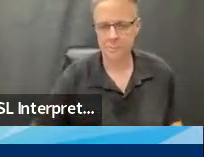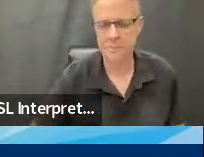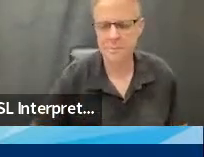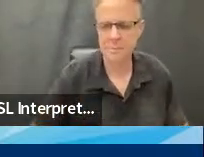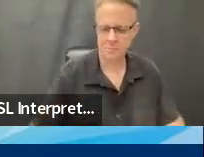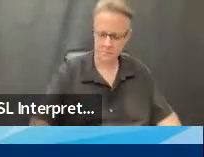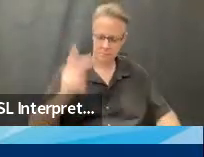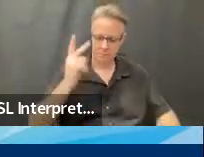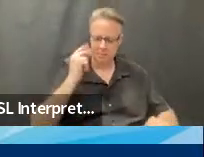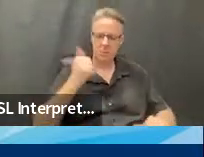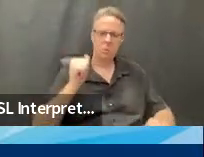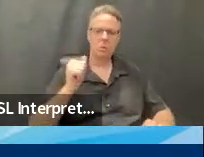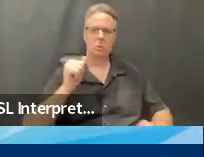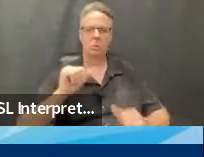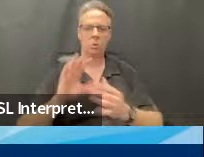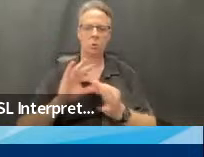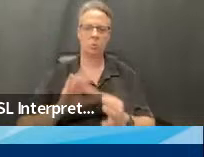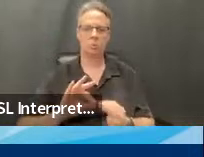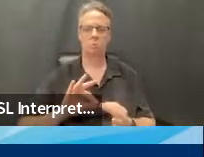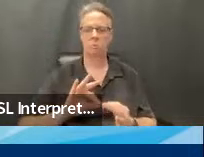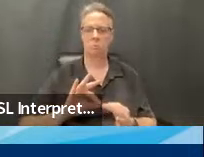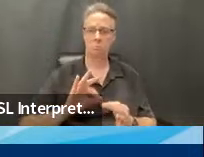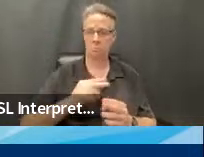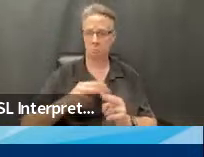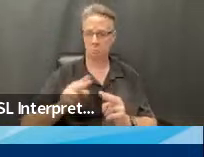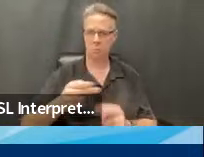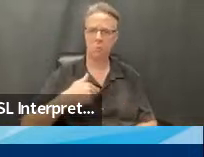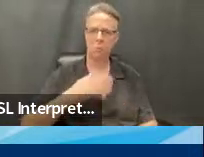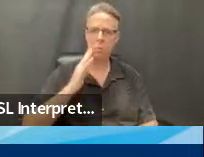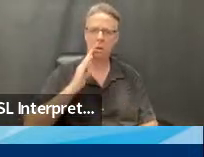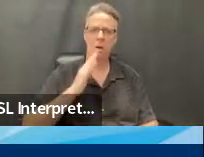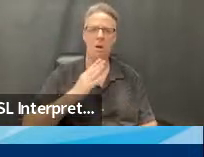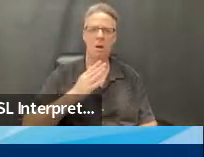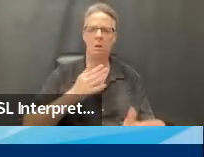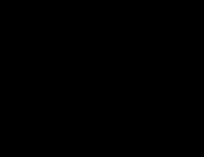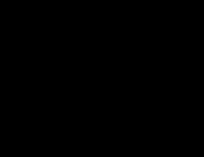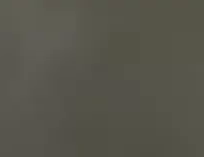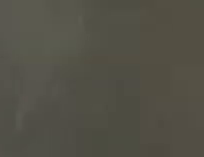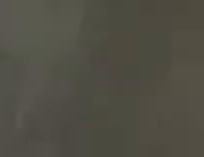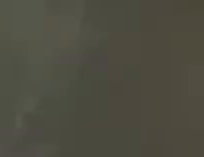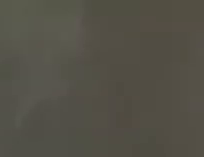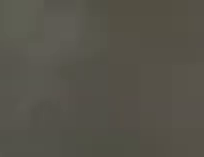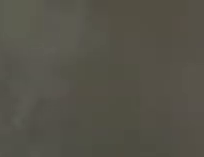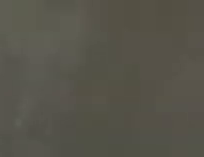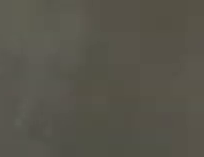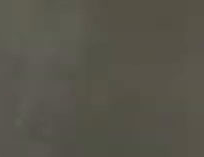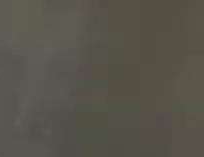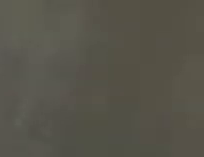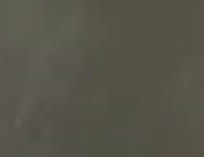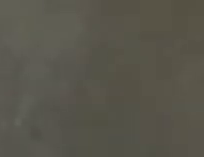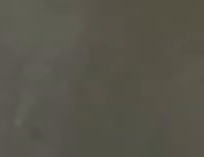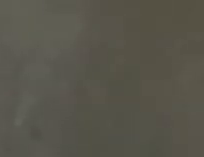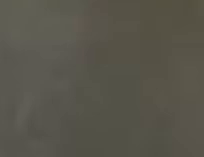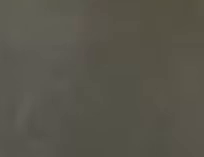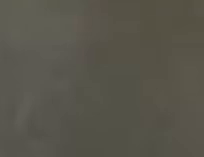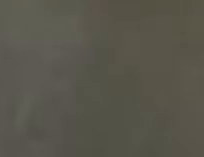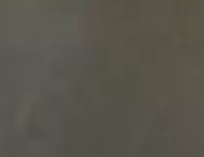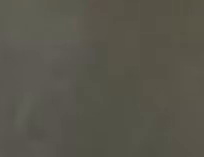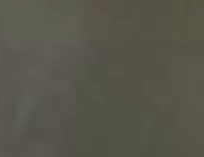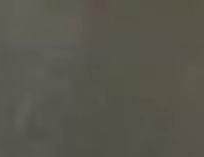there's any quick comments that you might want to make, and we'll head into the public comment. Yeah, just the previous slide. I thought we started at